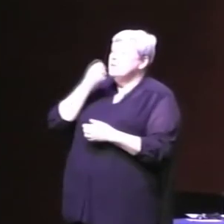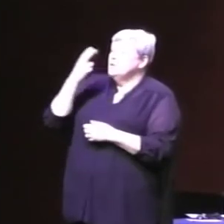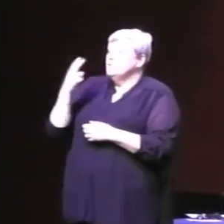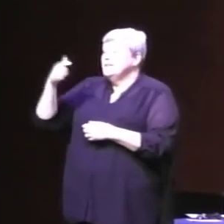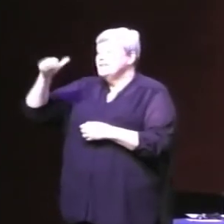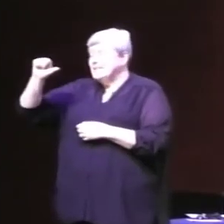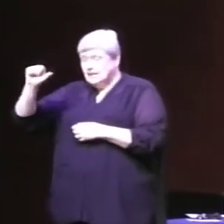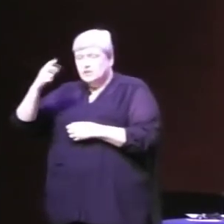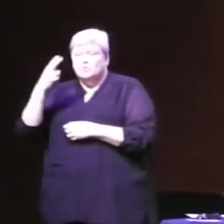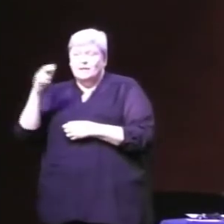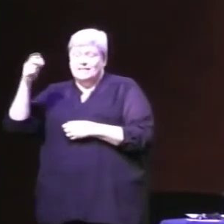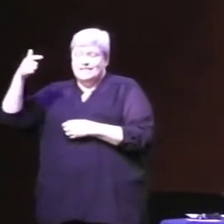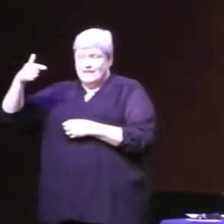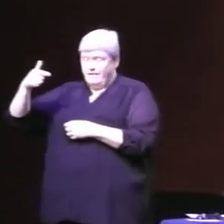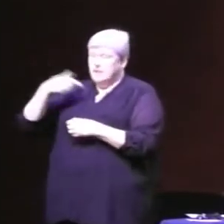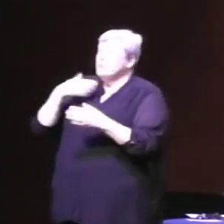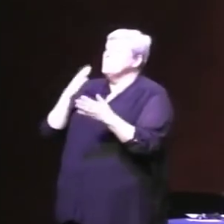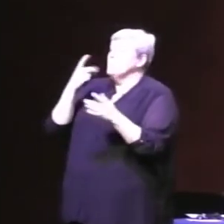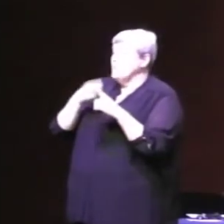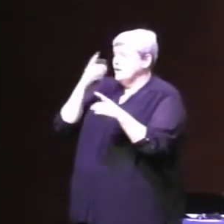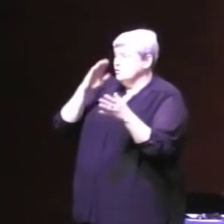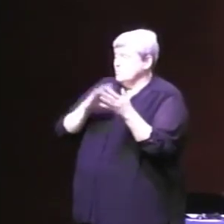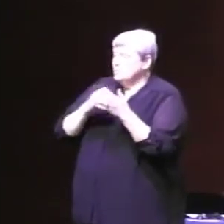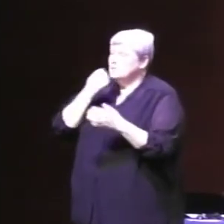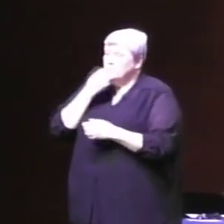number 1 will be debated following motion